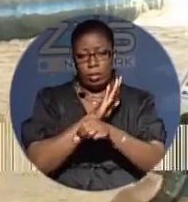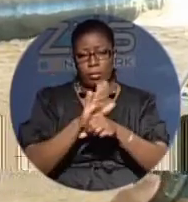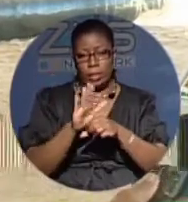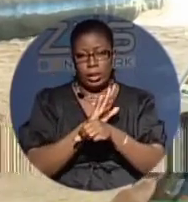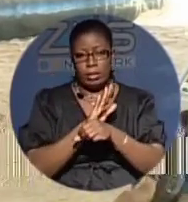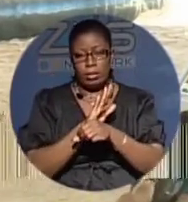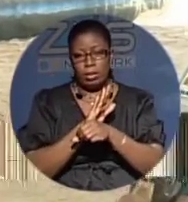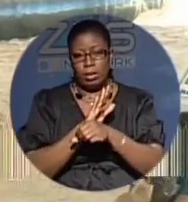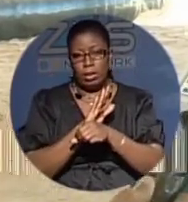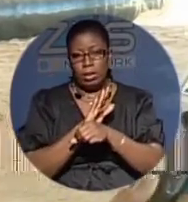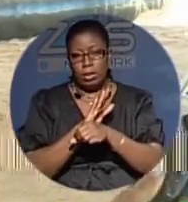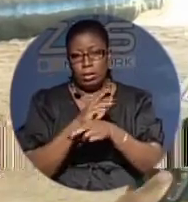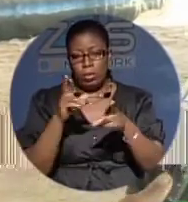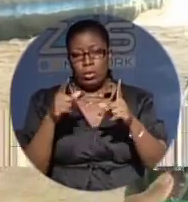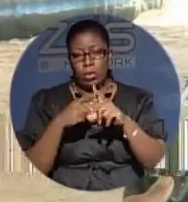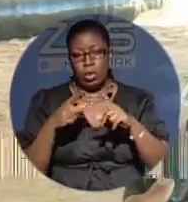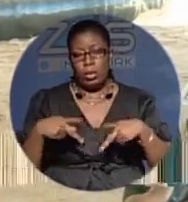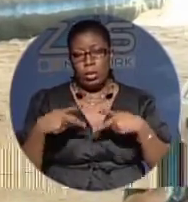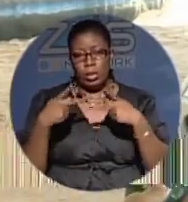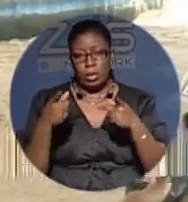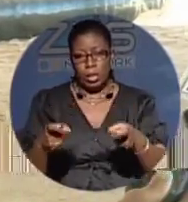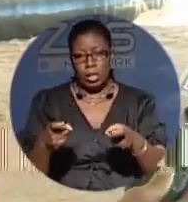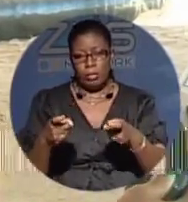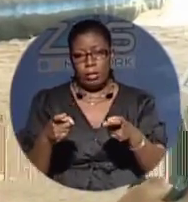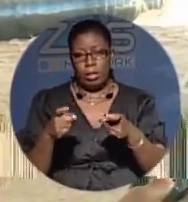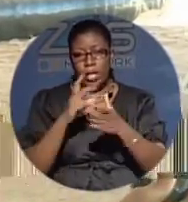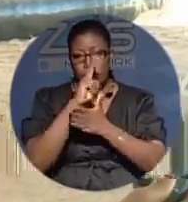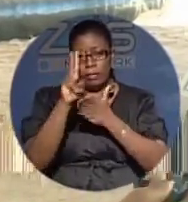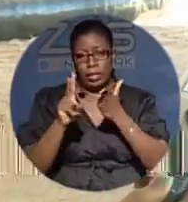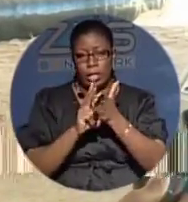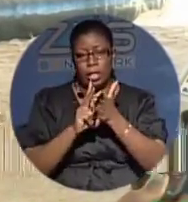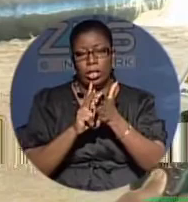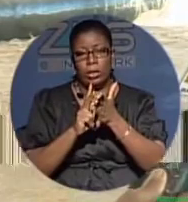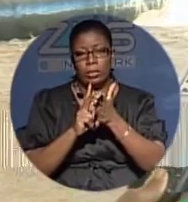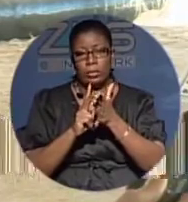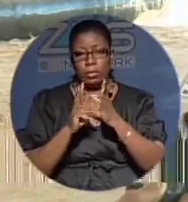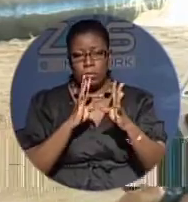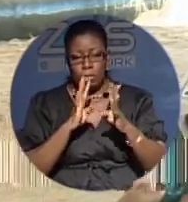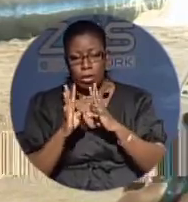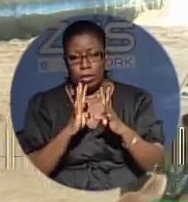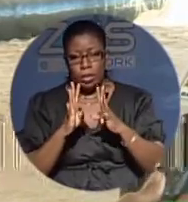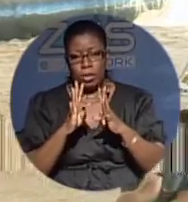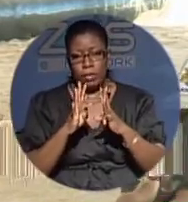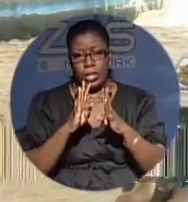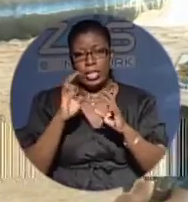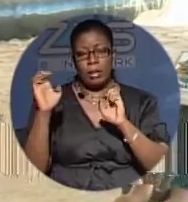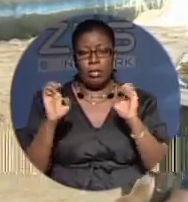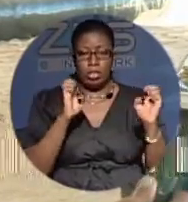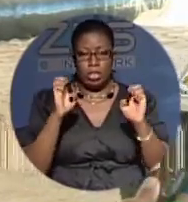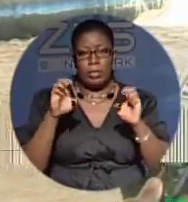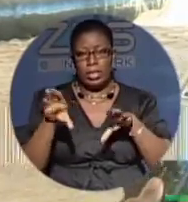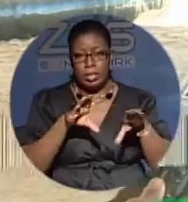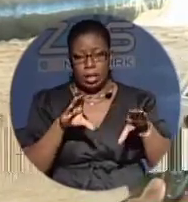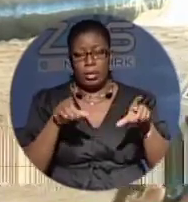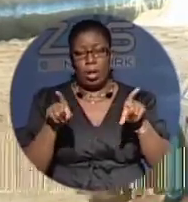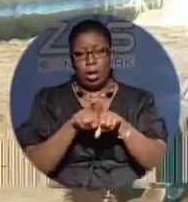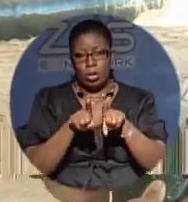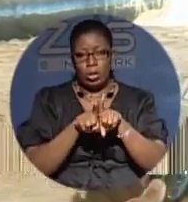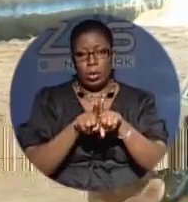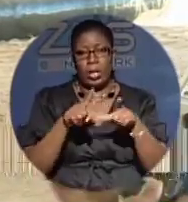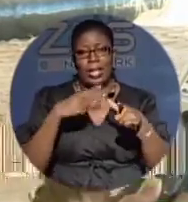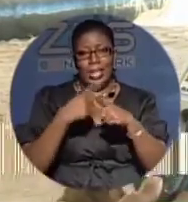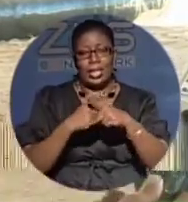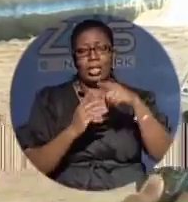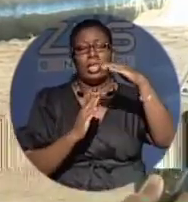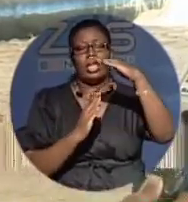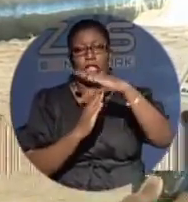infrastructure to be able to provide video conferencing for any procedures being done in the emergency room. And then the top floor, which will connect to the